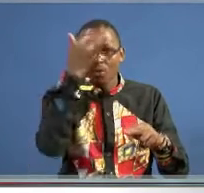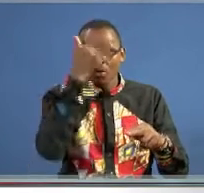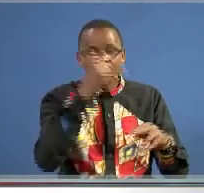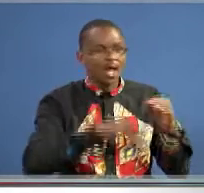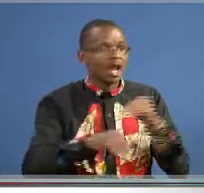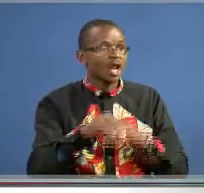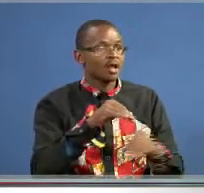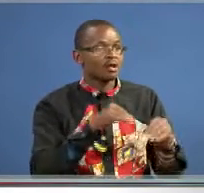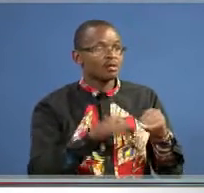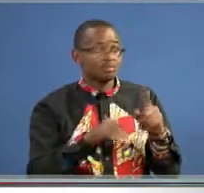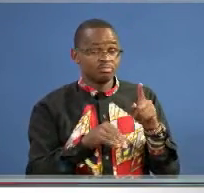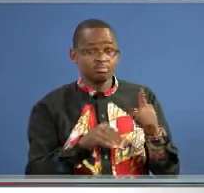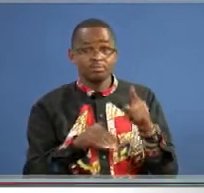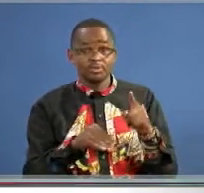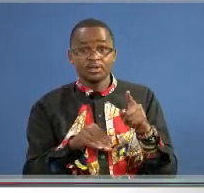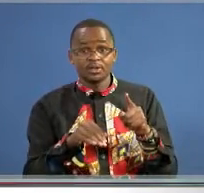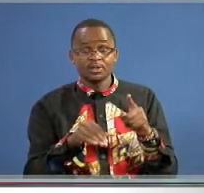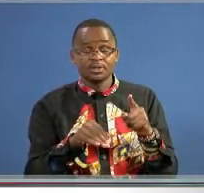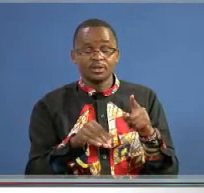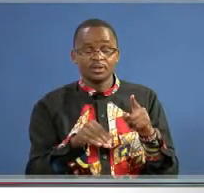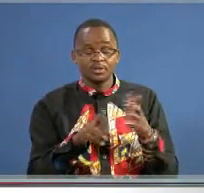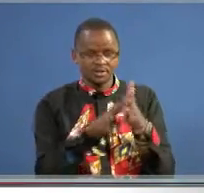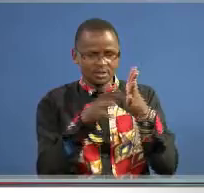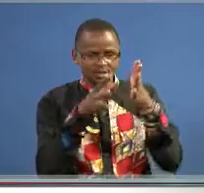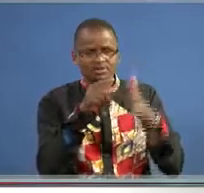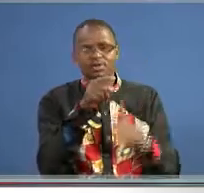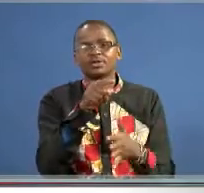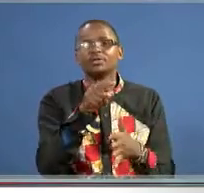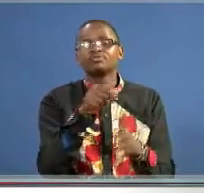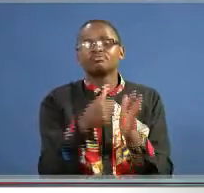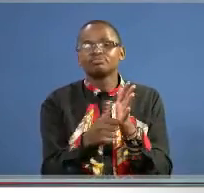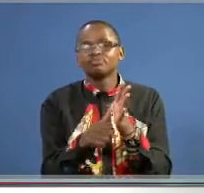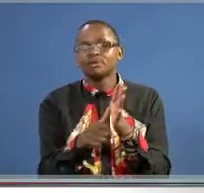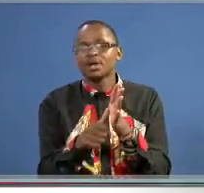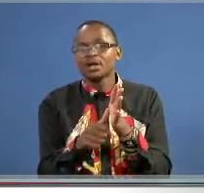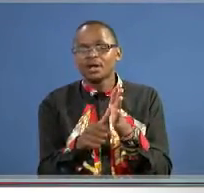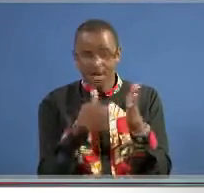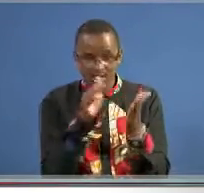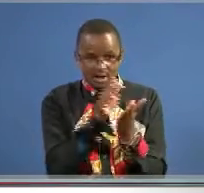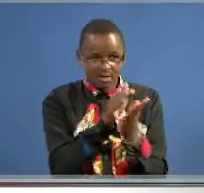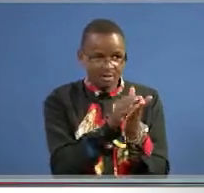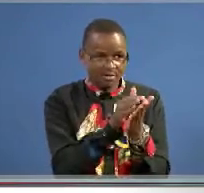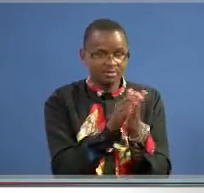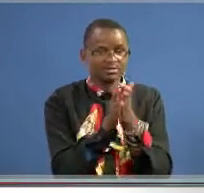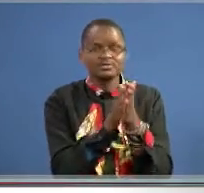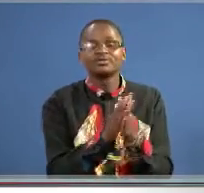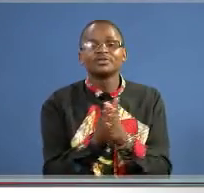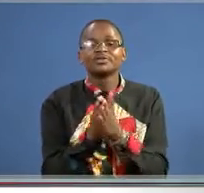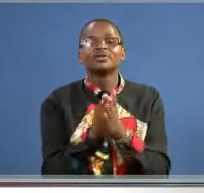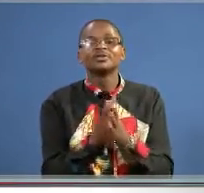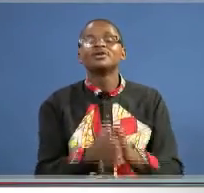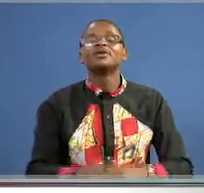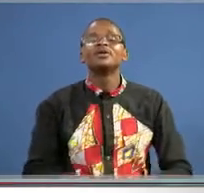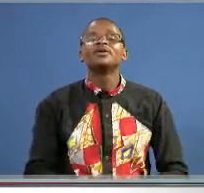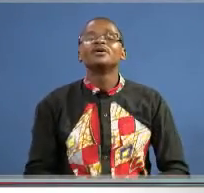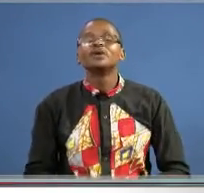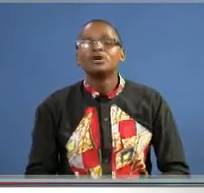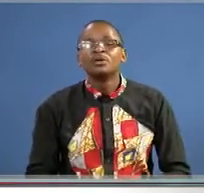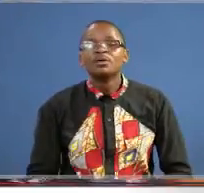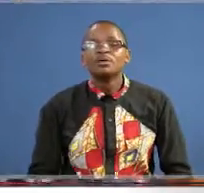by-election. Our reporter Aaron Mwangi looked into this situation and files this report.